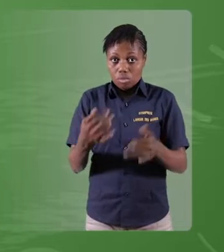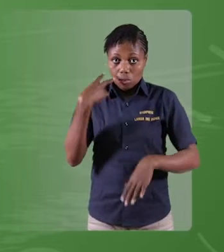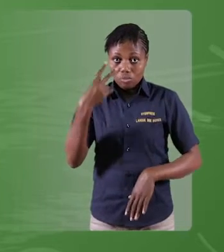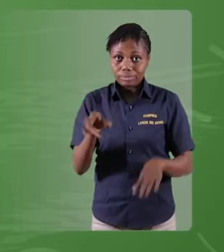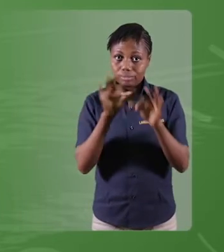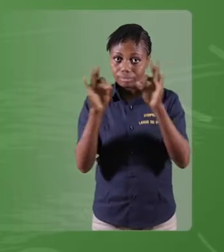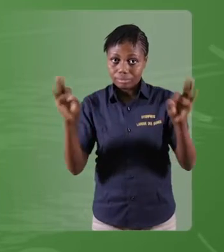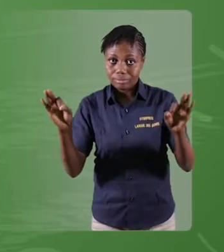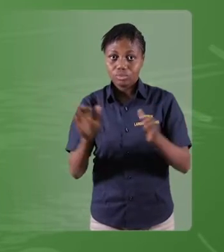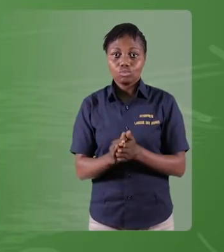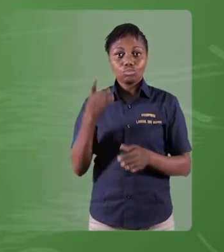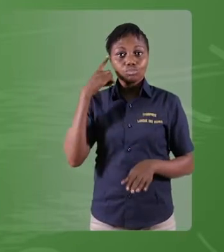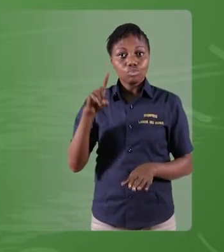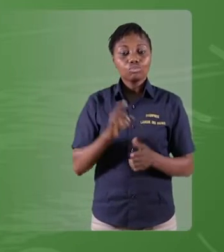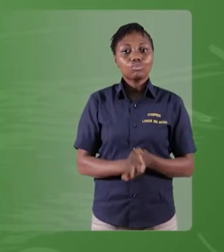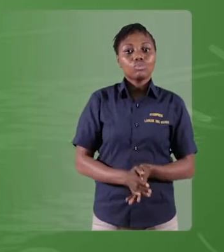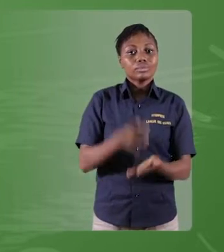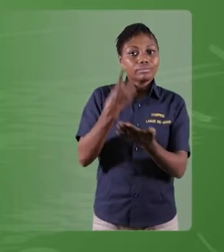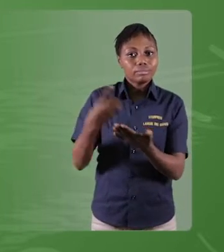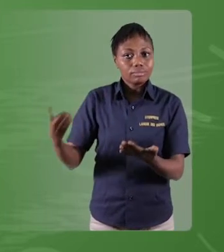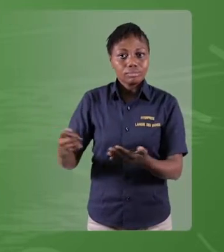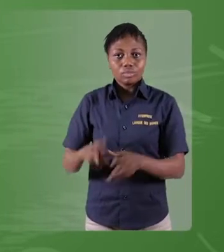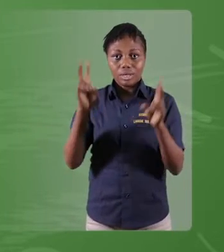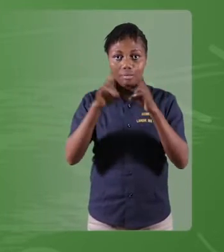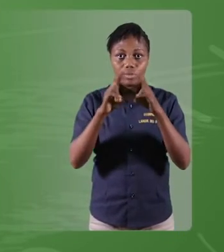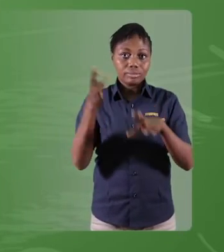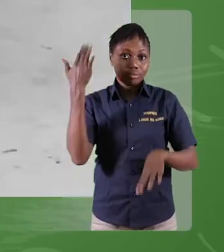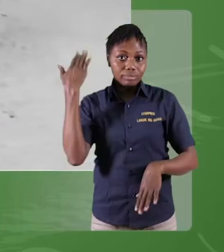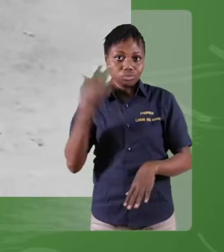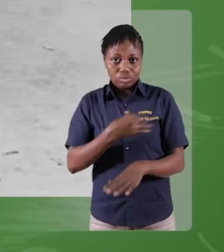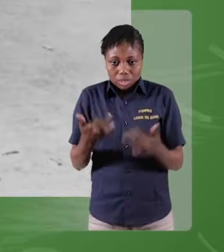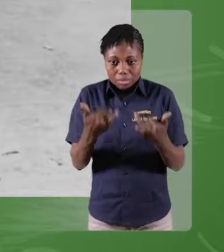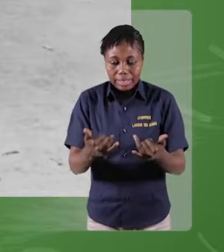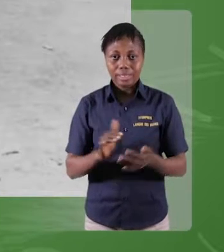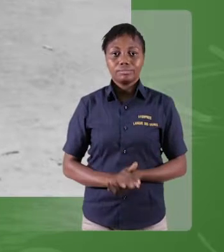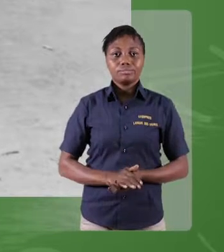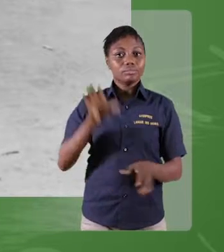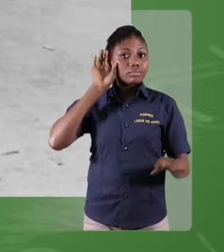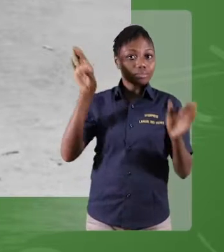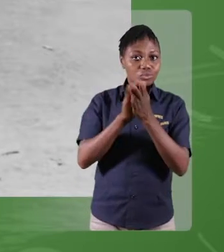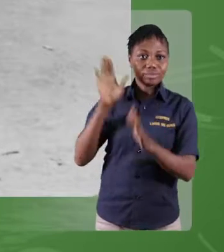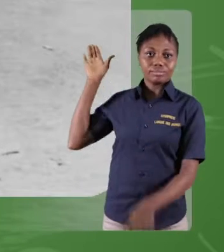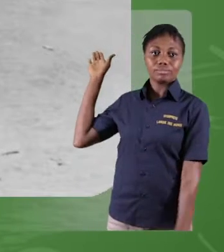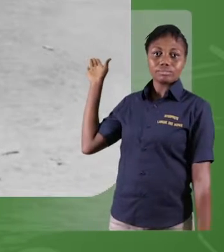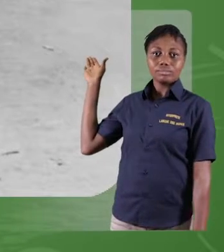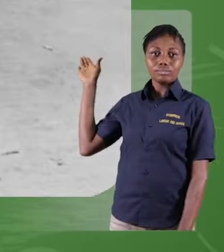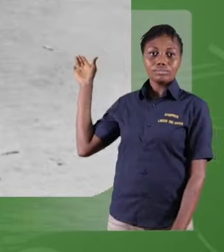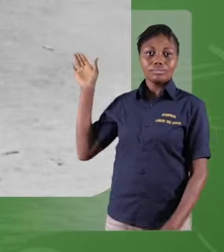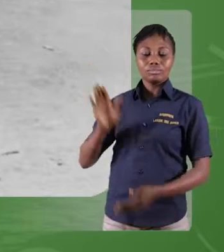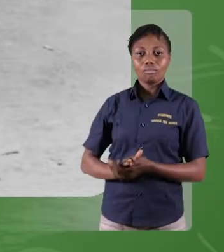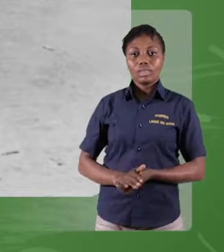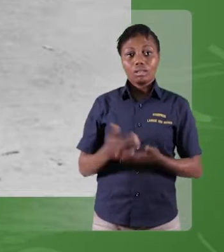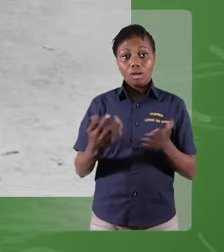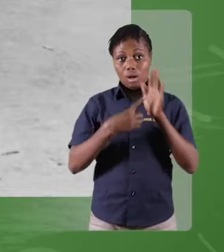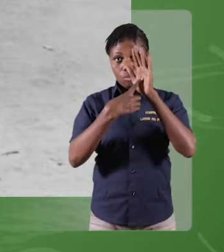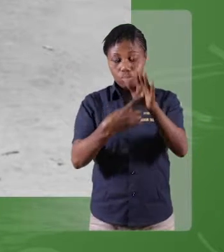we can describe the city in the past and in the present. Look at this picture. This is a picture